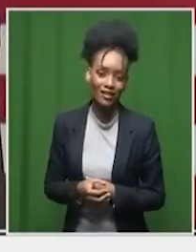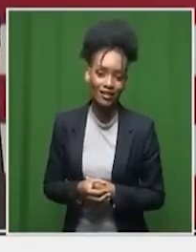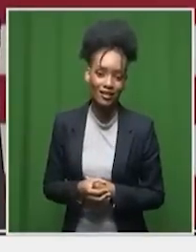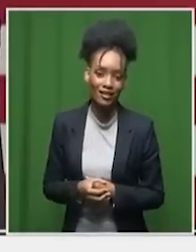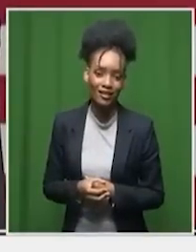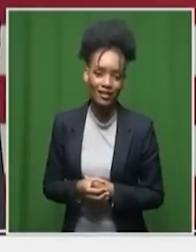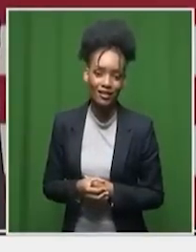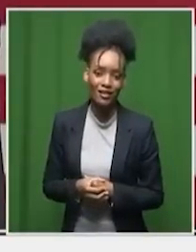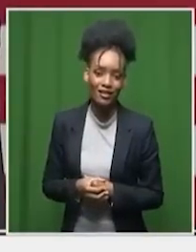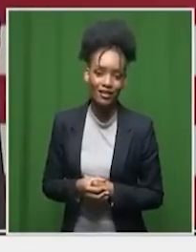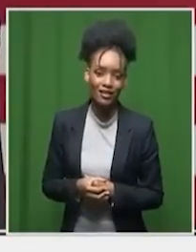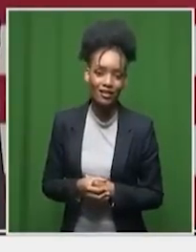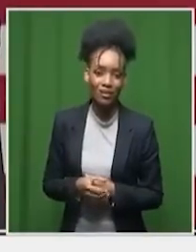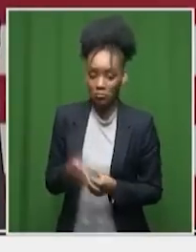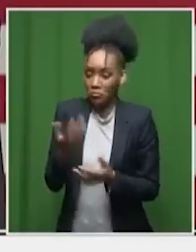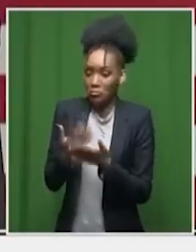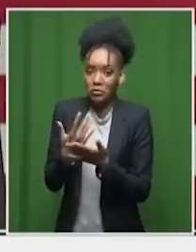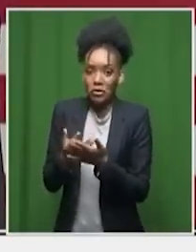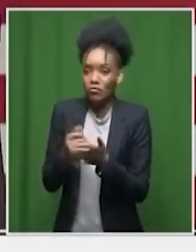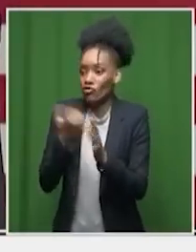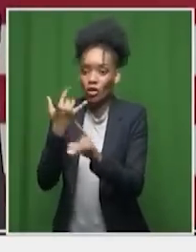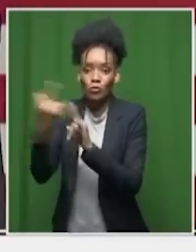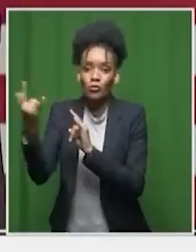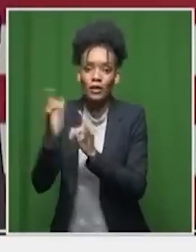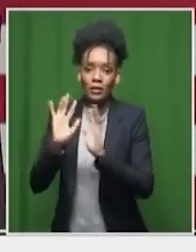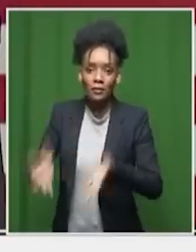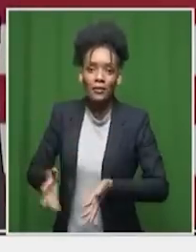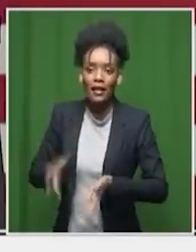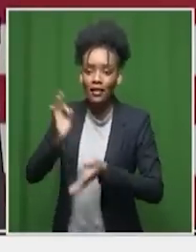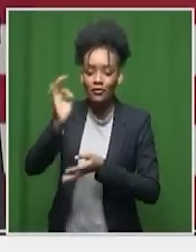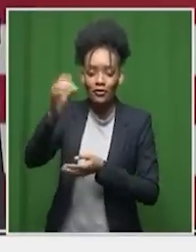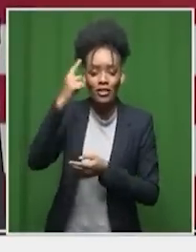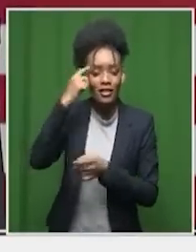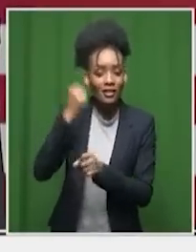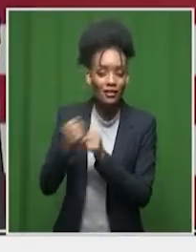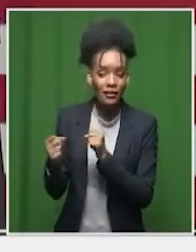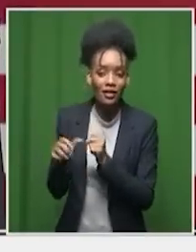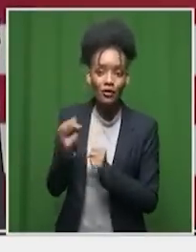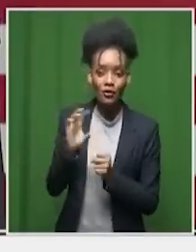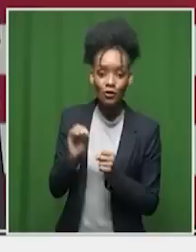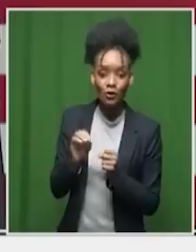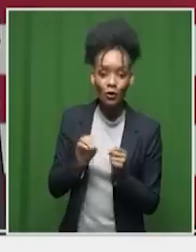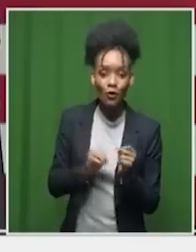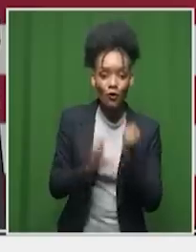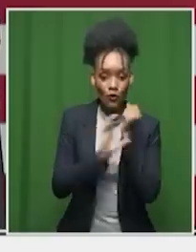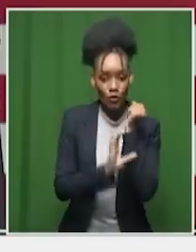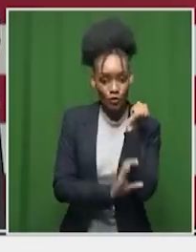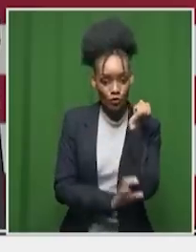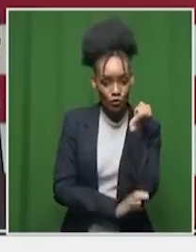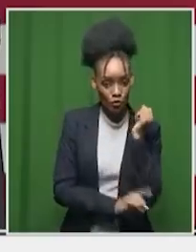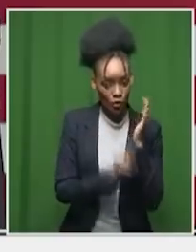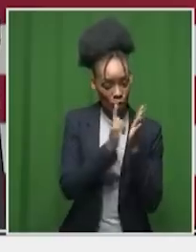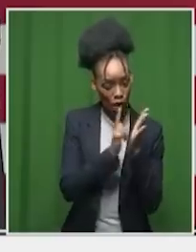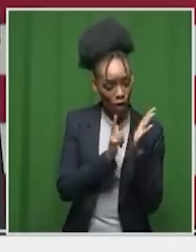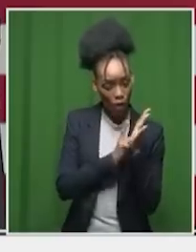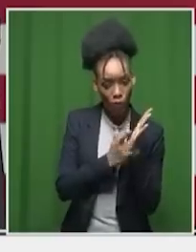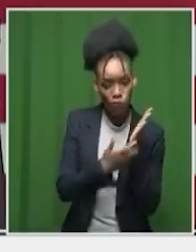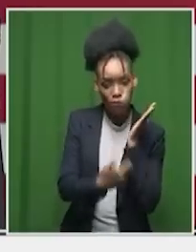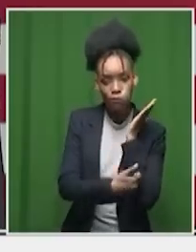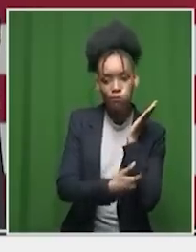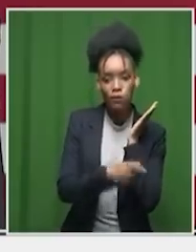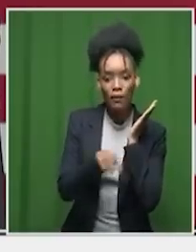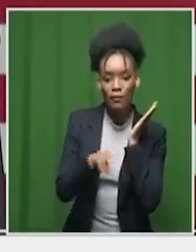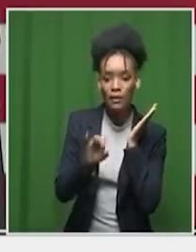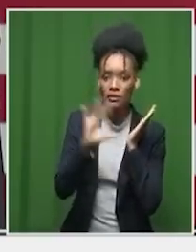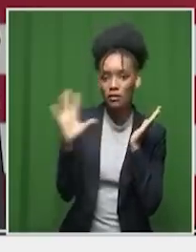just to be on the right, just to win. So we should actually have laws in the constitutions barring access to